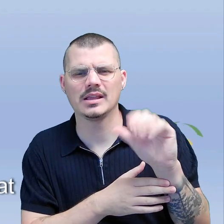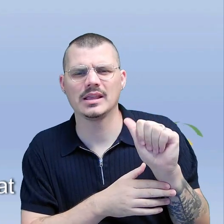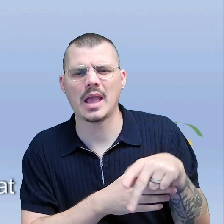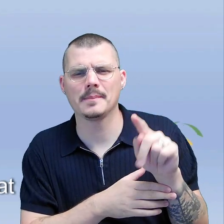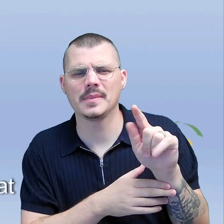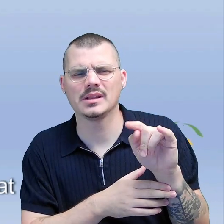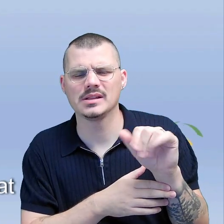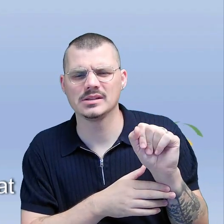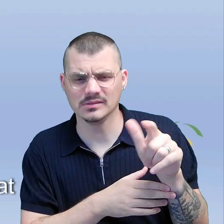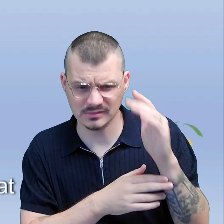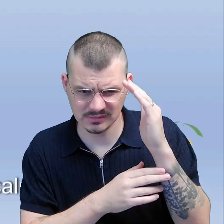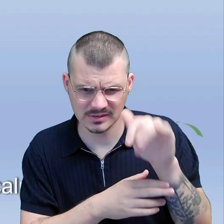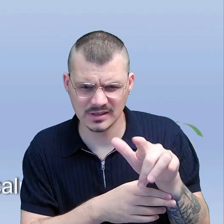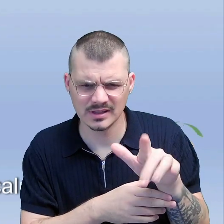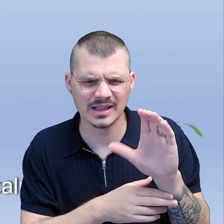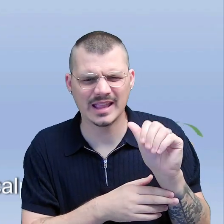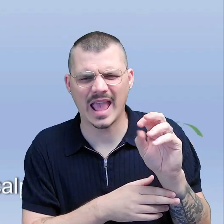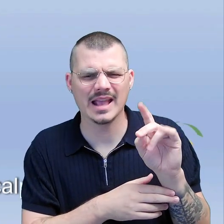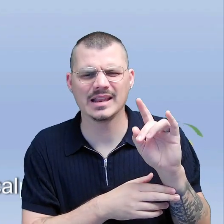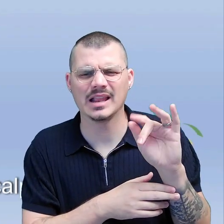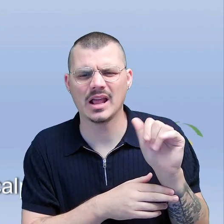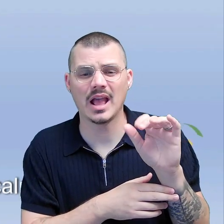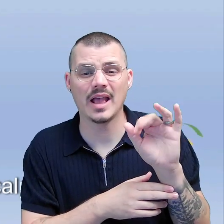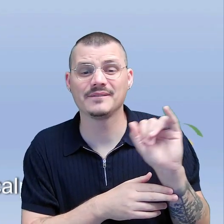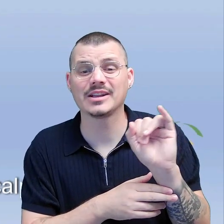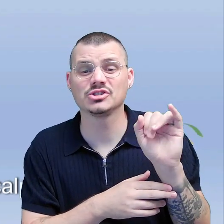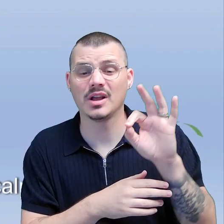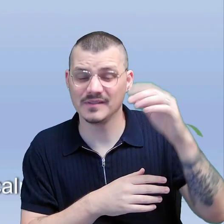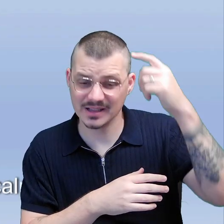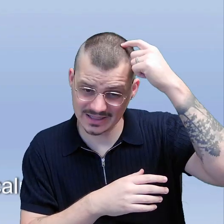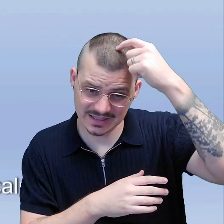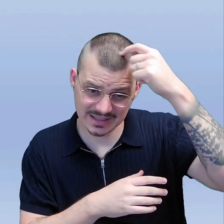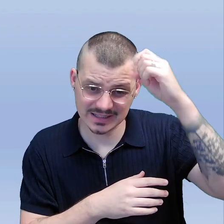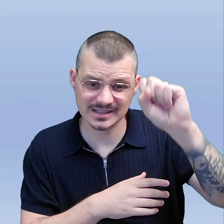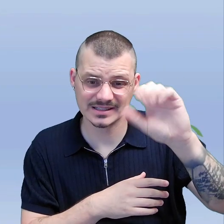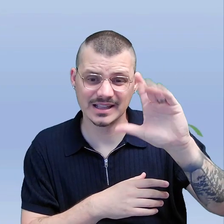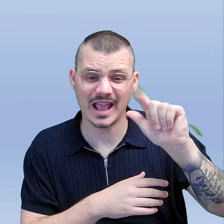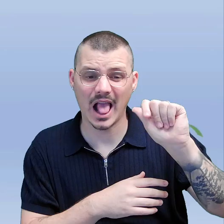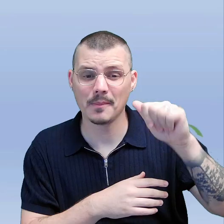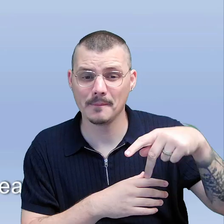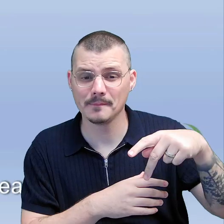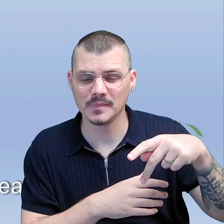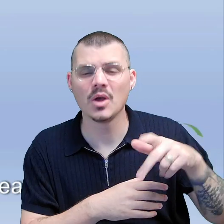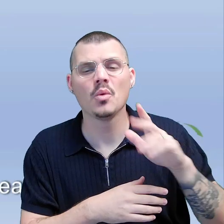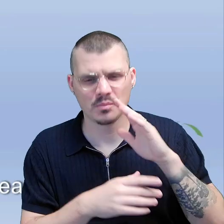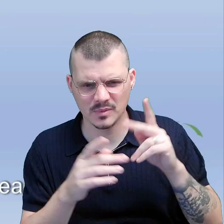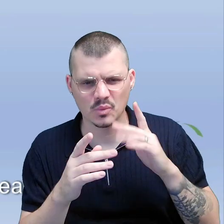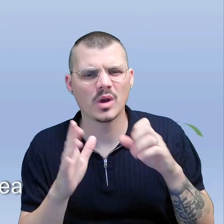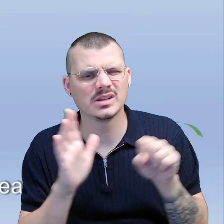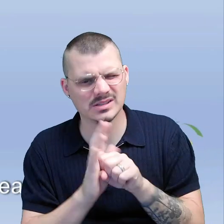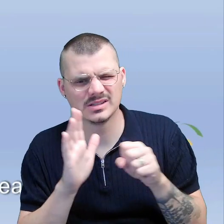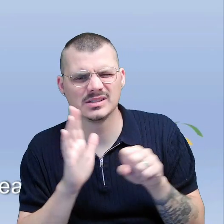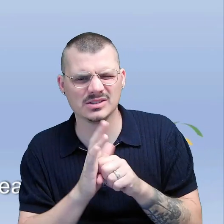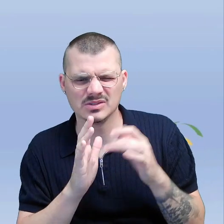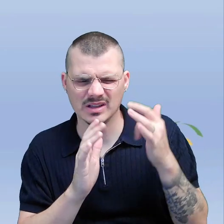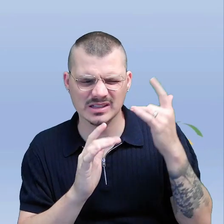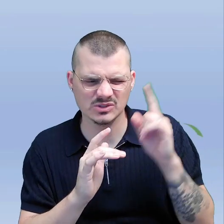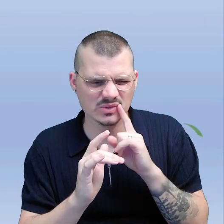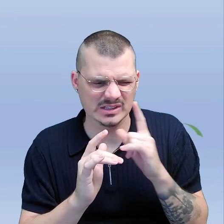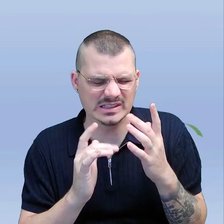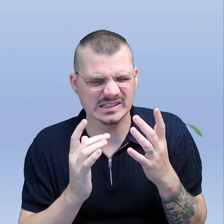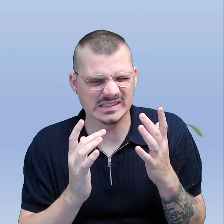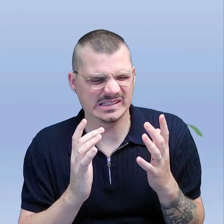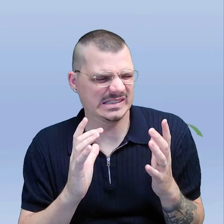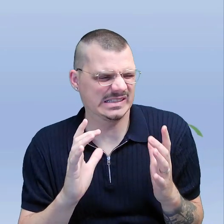tinea capitis, you know what that is, right? Candida infection of the scalp, that can make people want to bang their heads. It's a